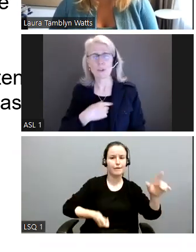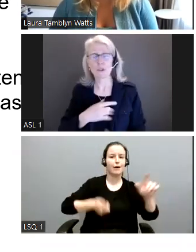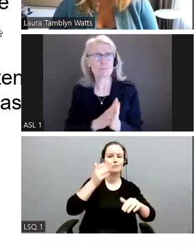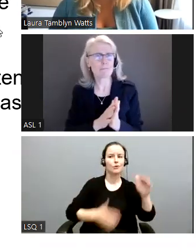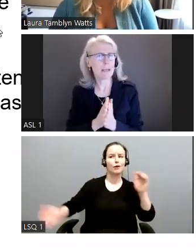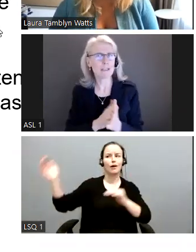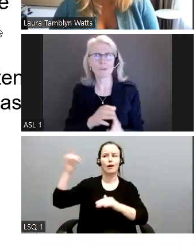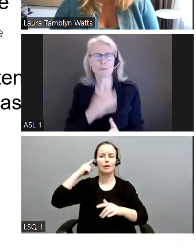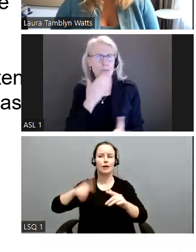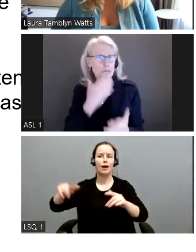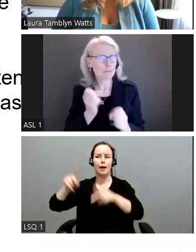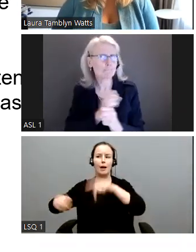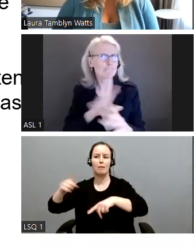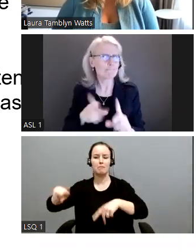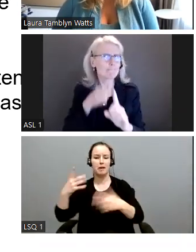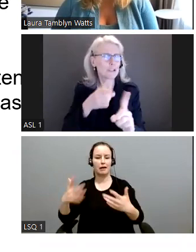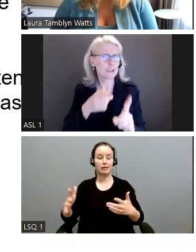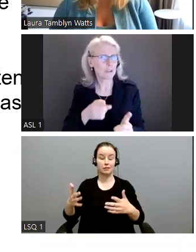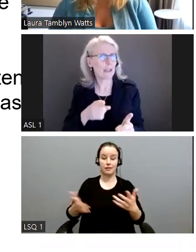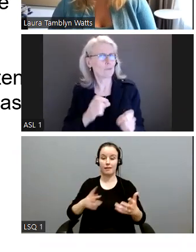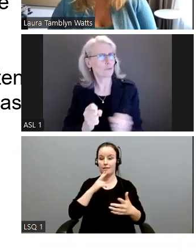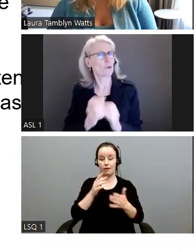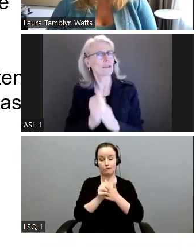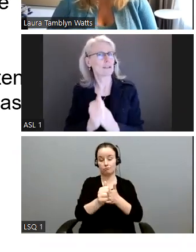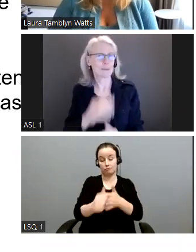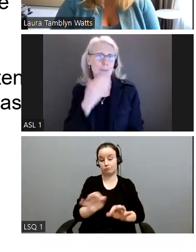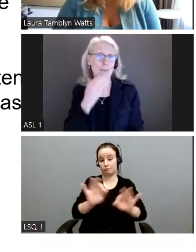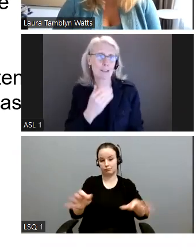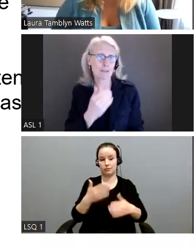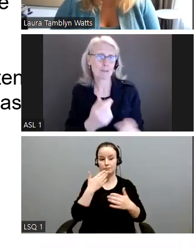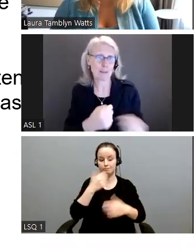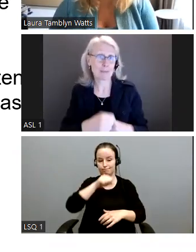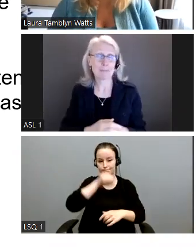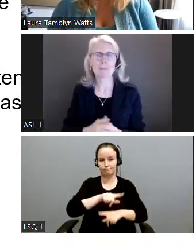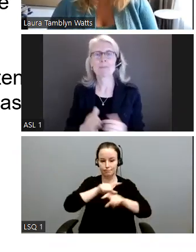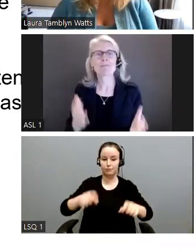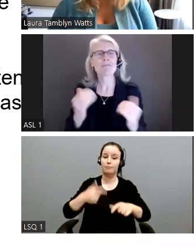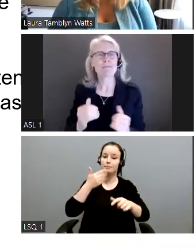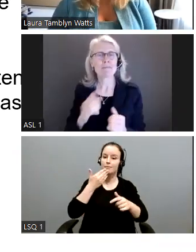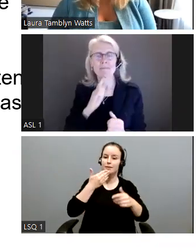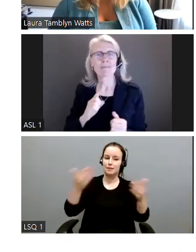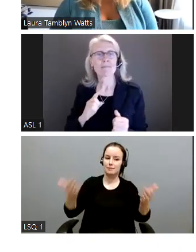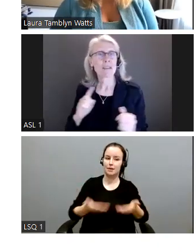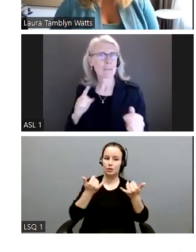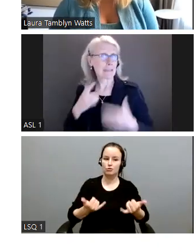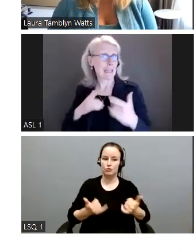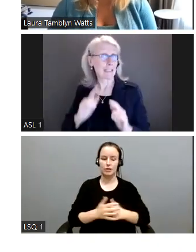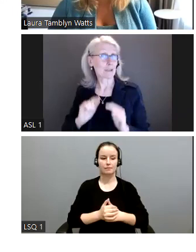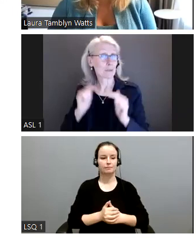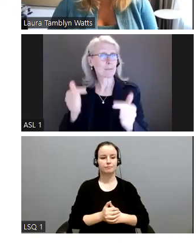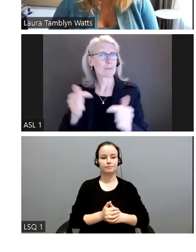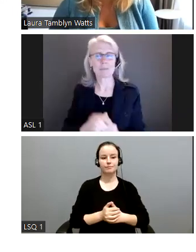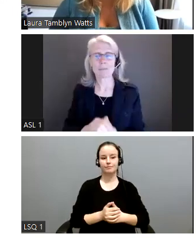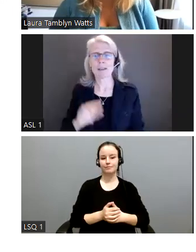leadership. Thank you so much for joining today. At this point, it's my great pleasure to turn it over to my co-host, Margaret